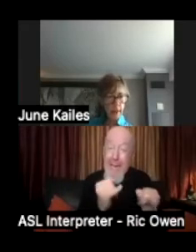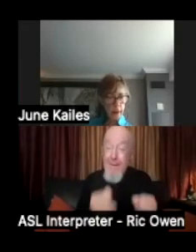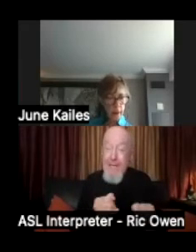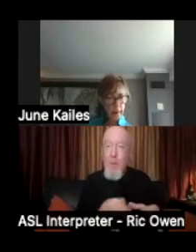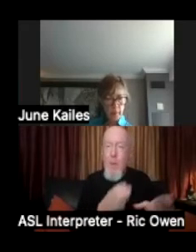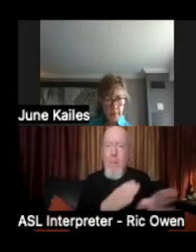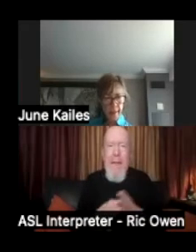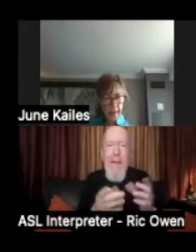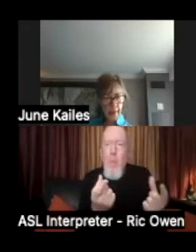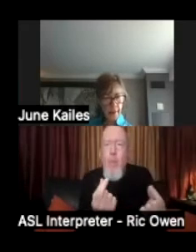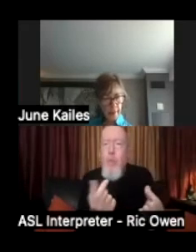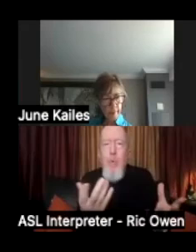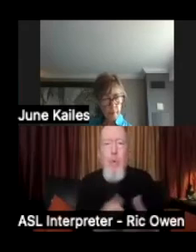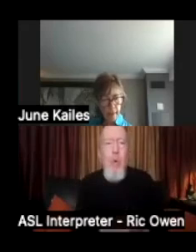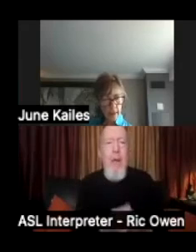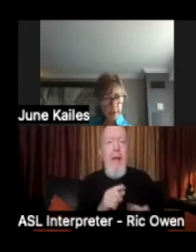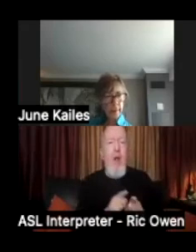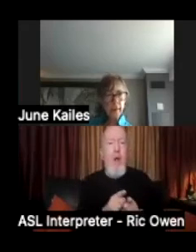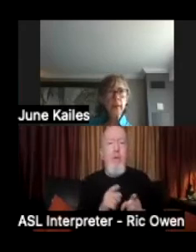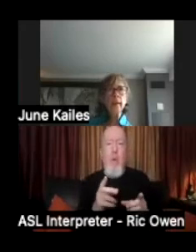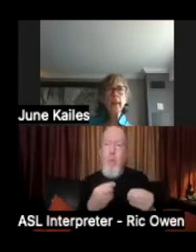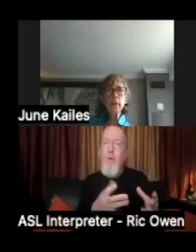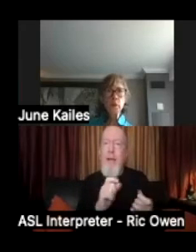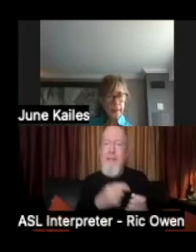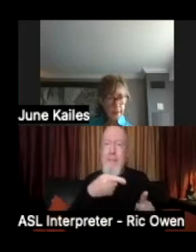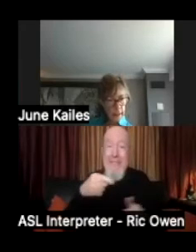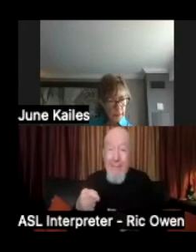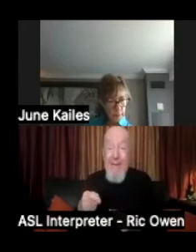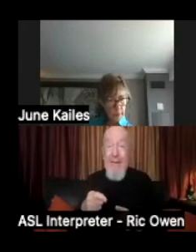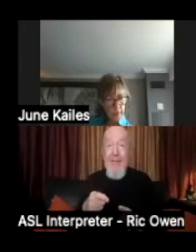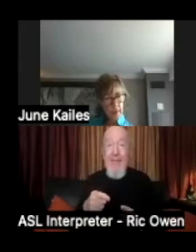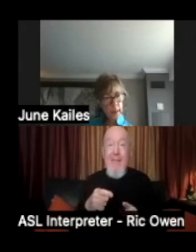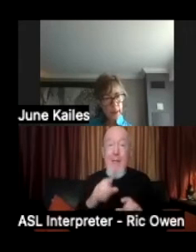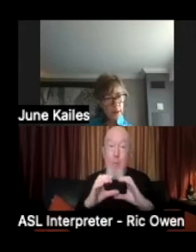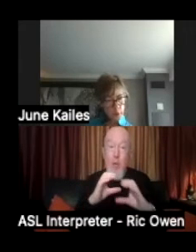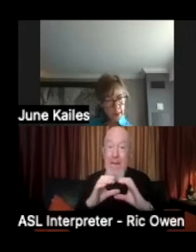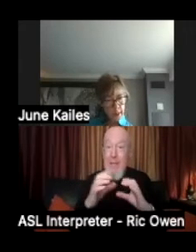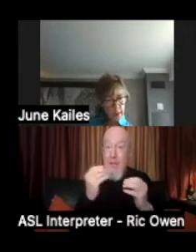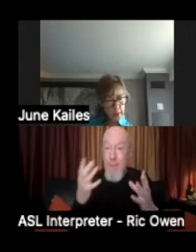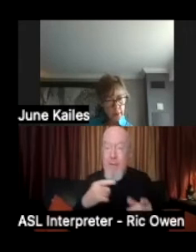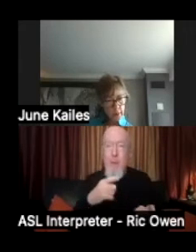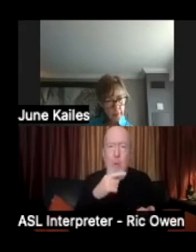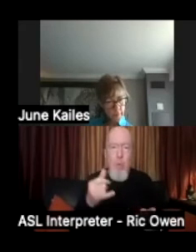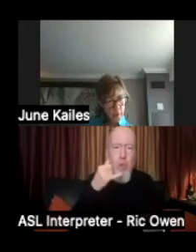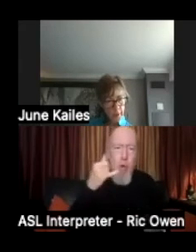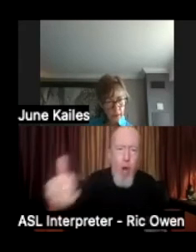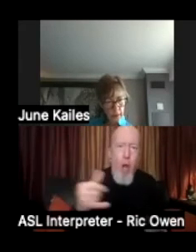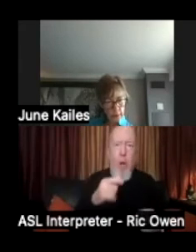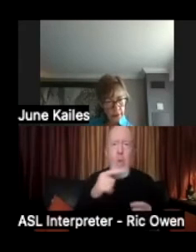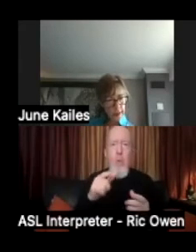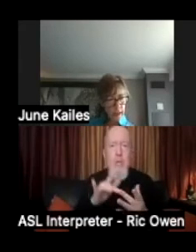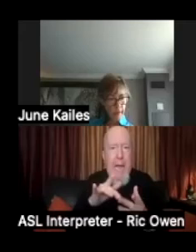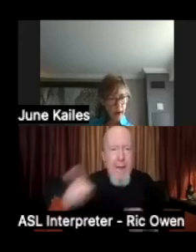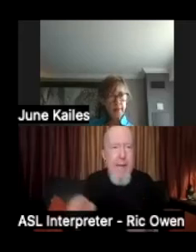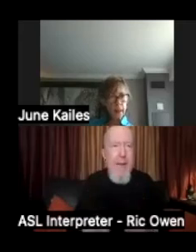specific communication information and train teams, use drills, focus on